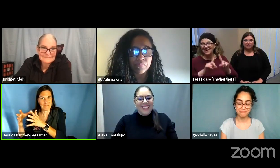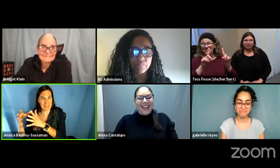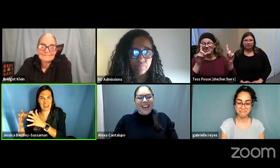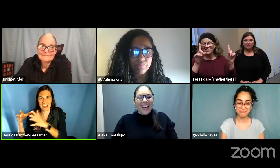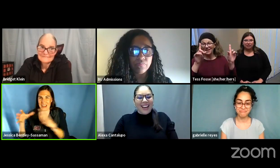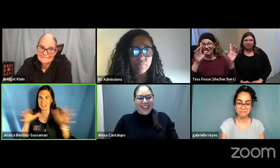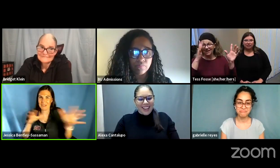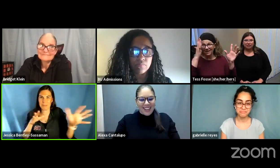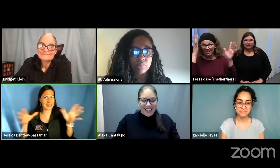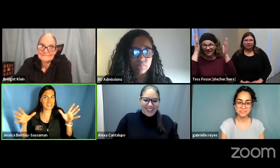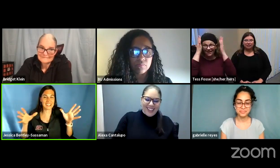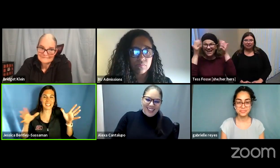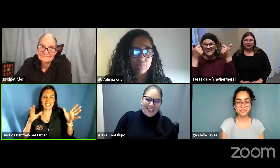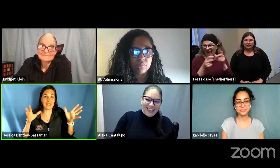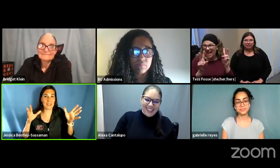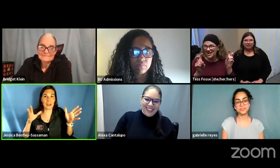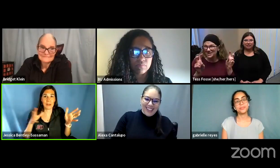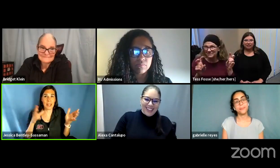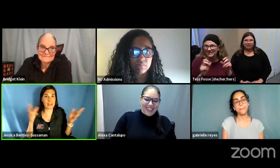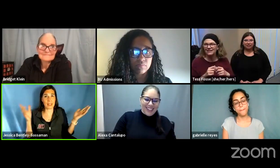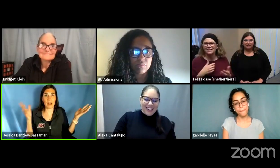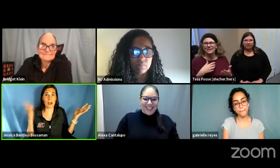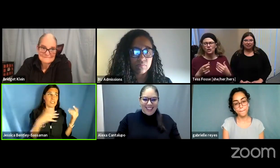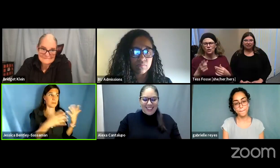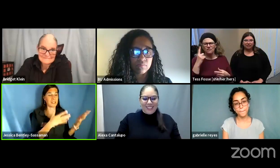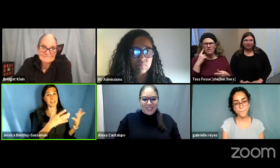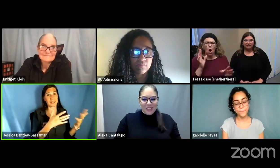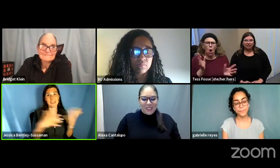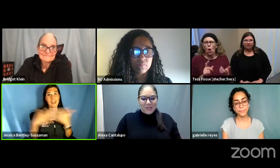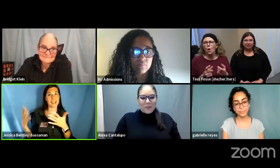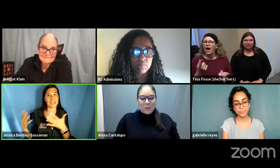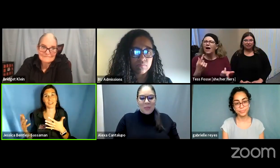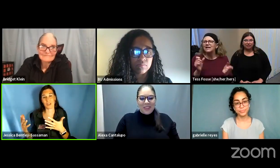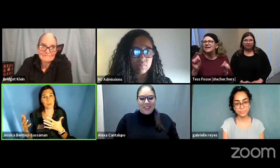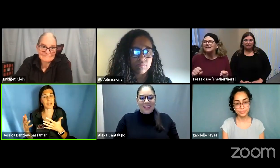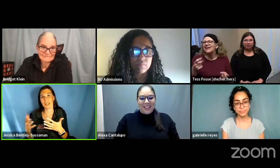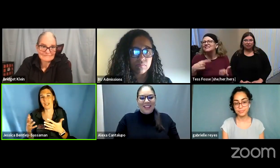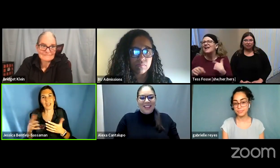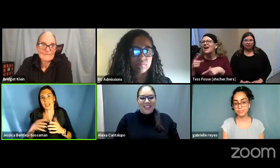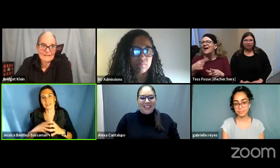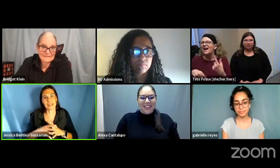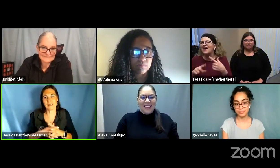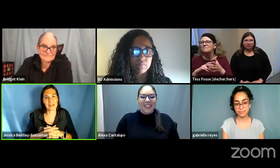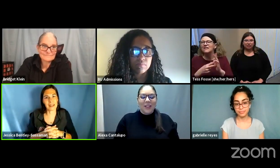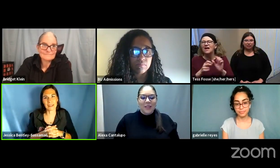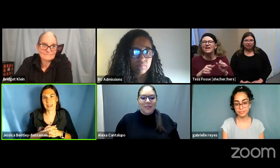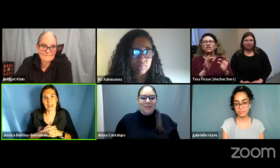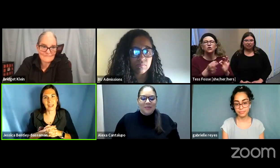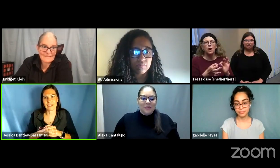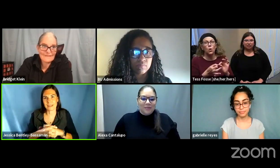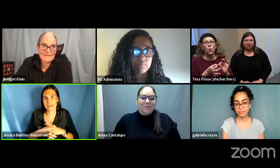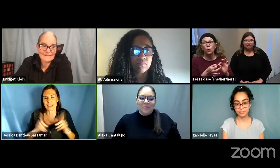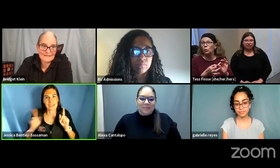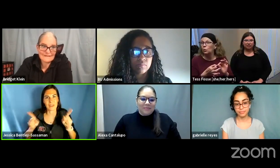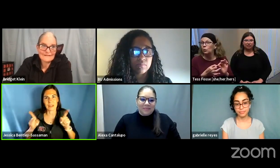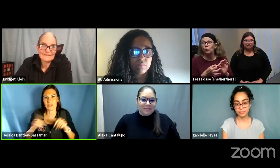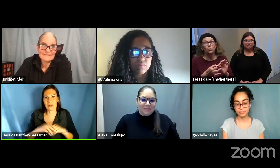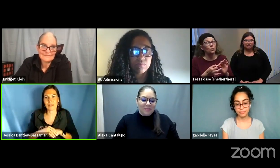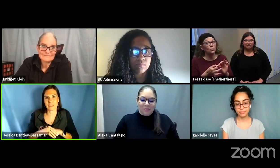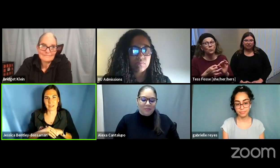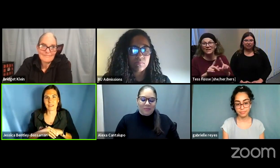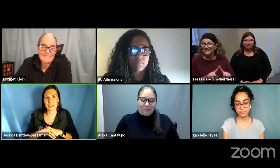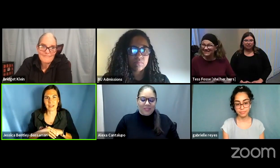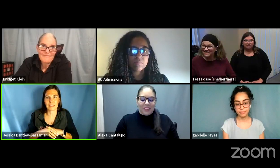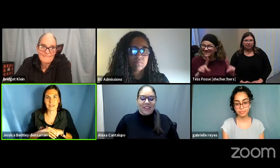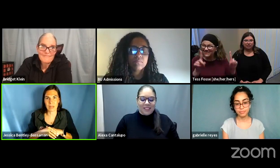game. Because even though, yeah, you think, oh, just because I can sign, I can interpret, it's not the case. It takes very